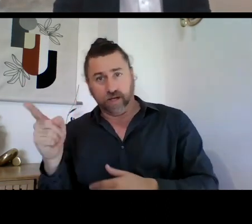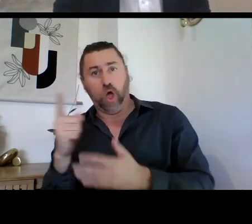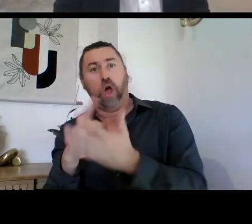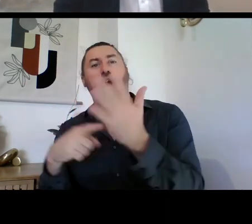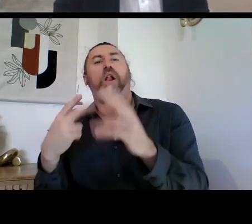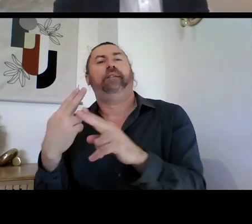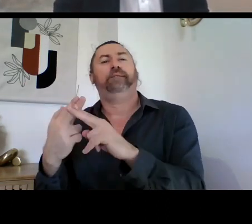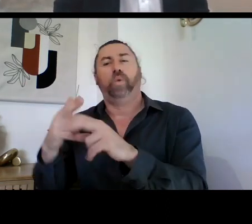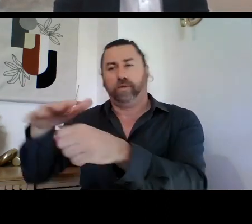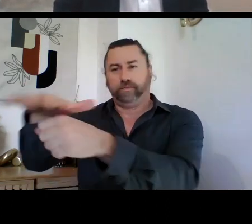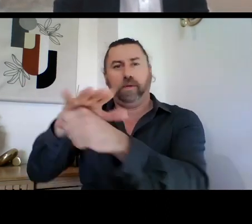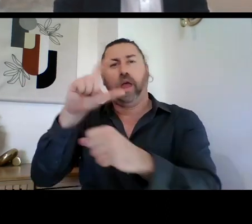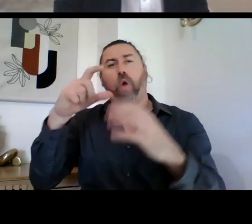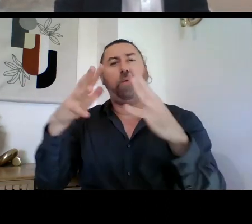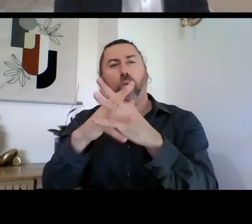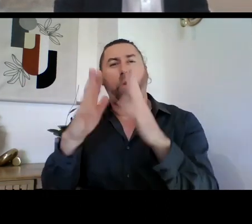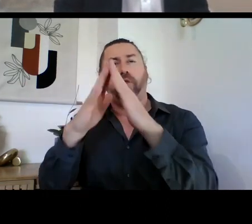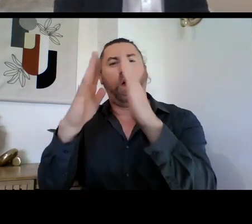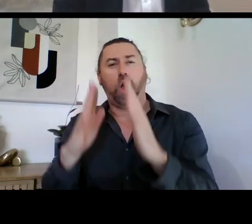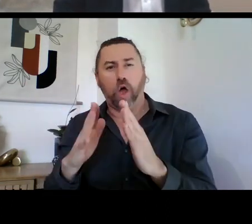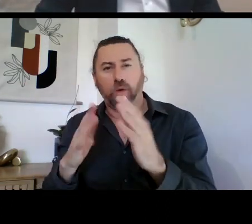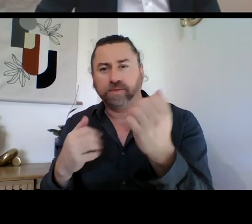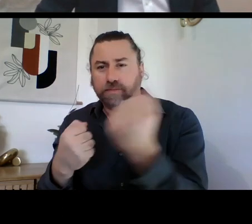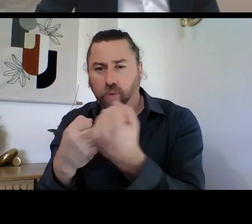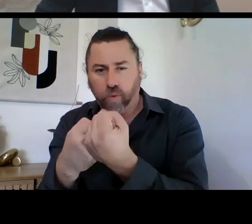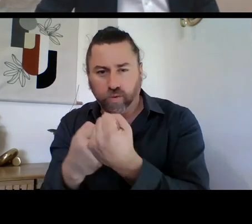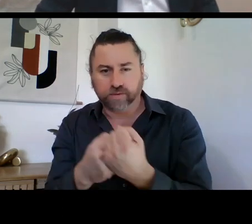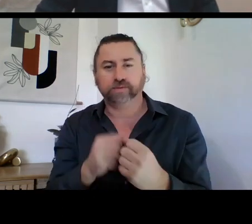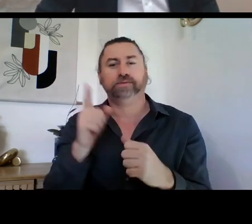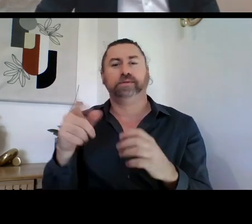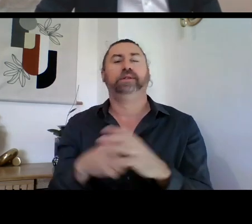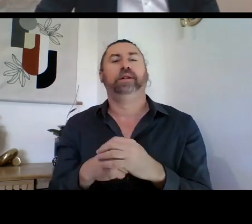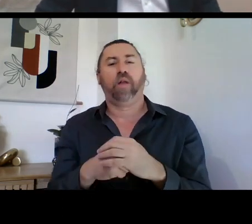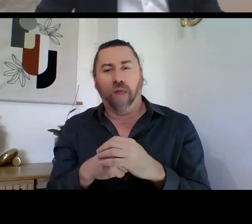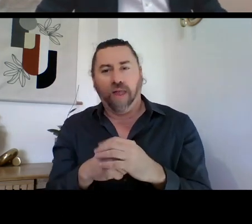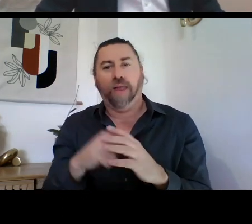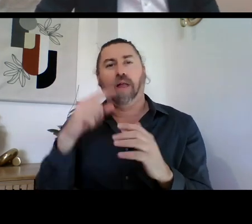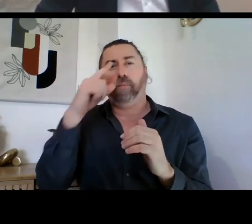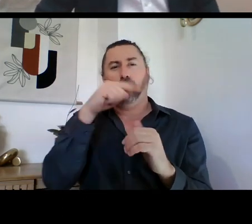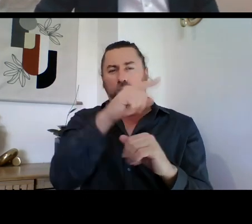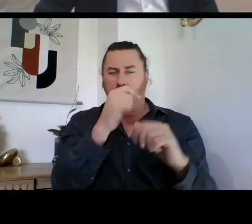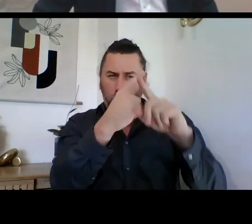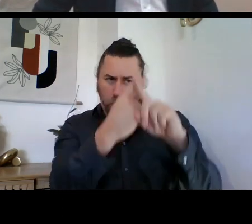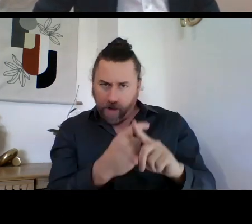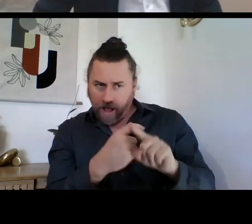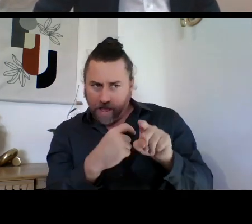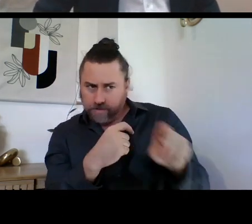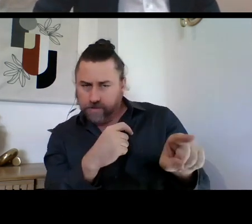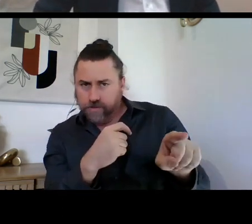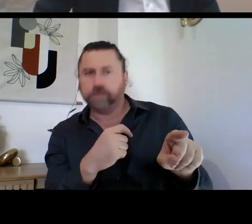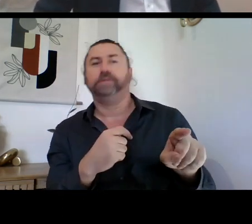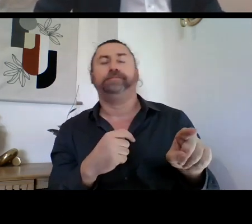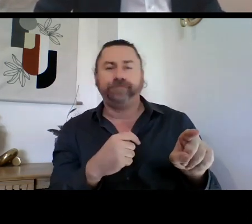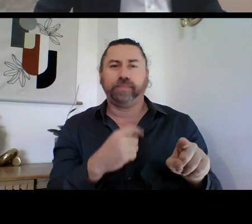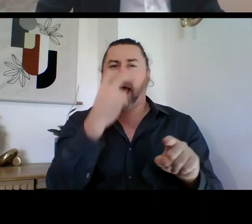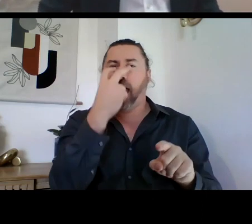receive services under the Commonwealth Home Support Program. Can we hear? People deemed to have more complex needs are referred to an aged care